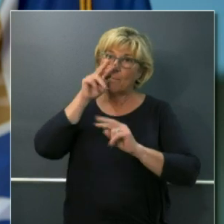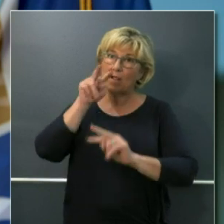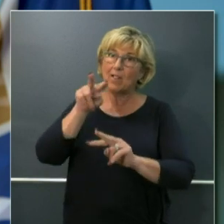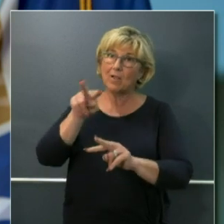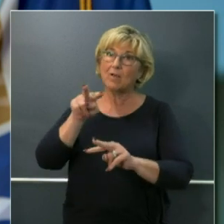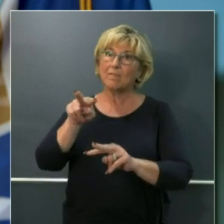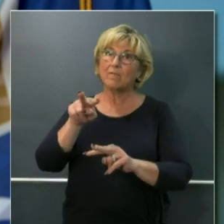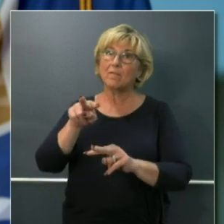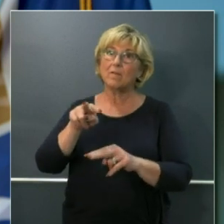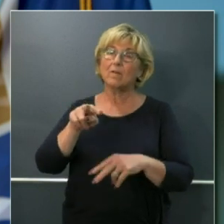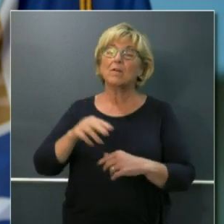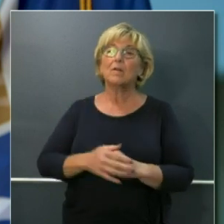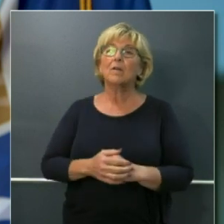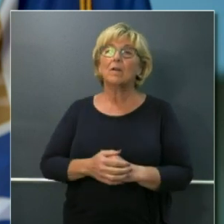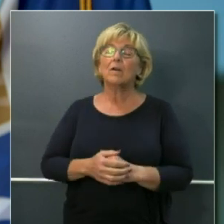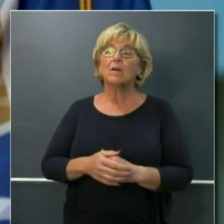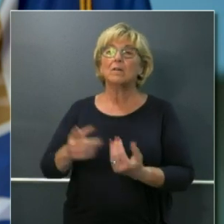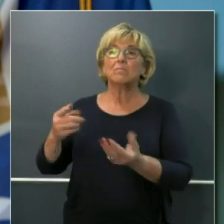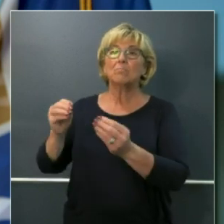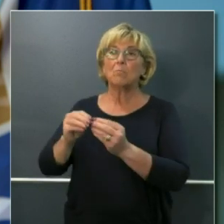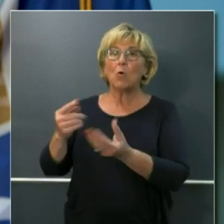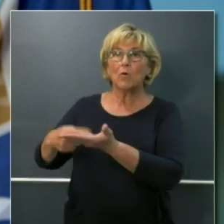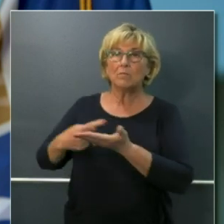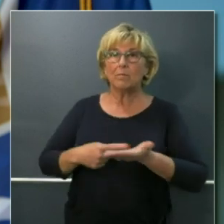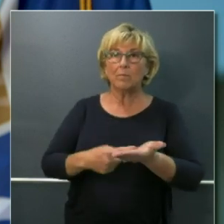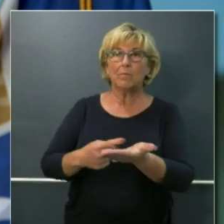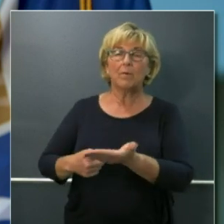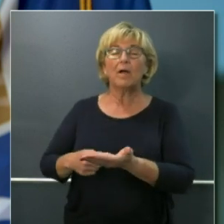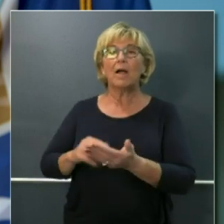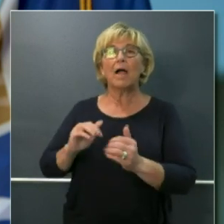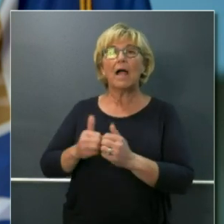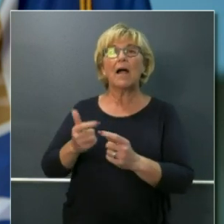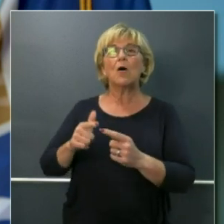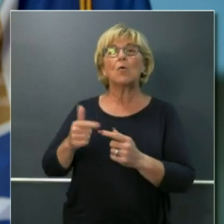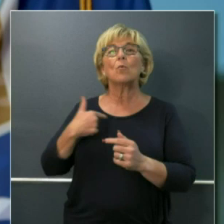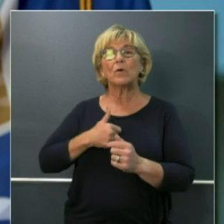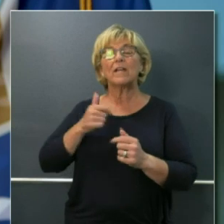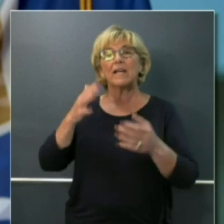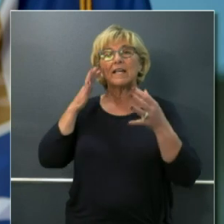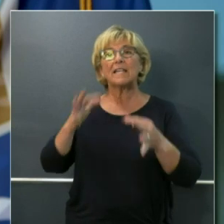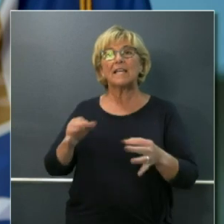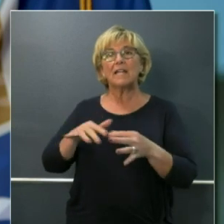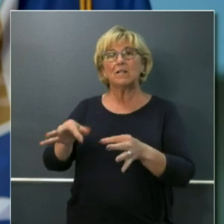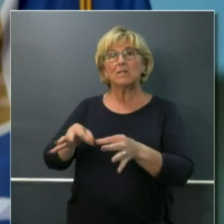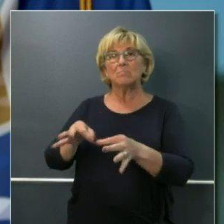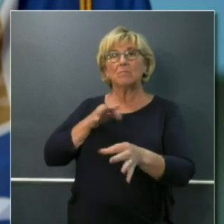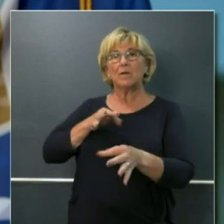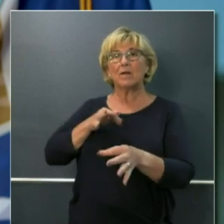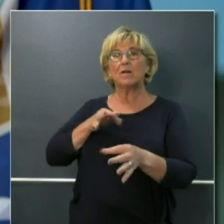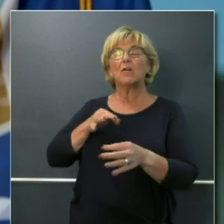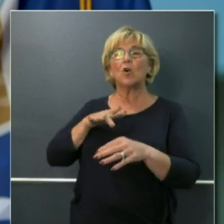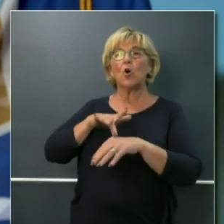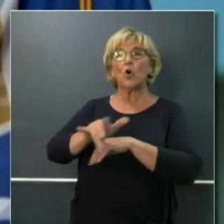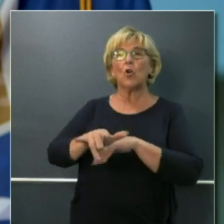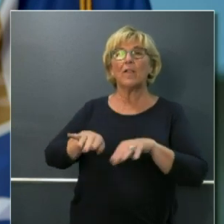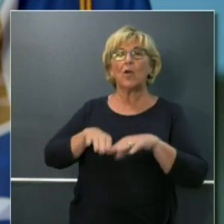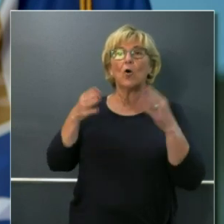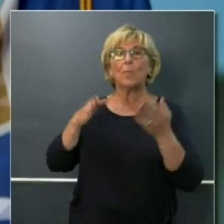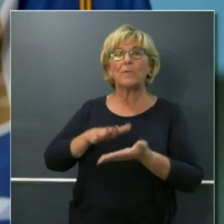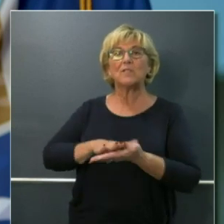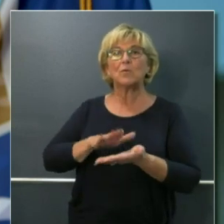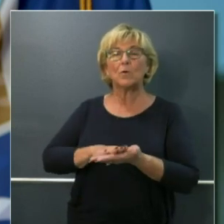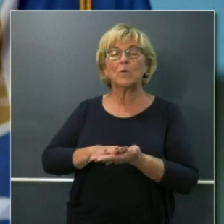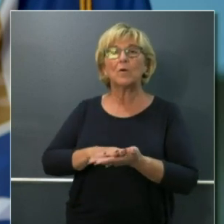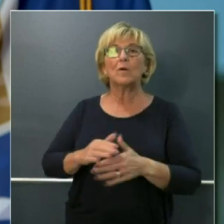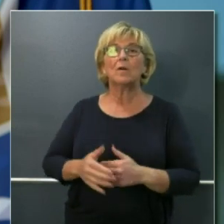forward to those robust conversations about the prospects of an earlier school year that I do think is warranted, considering the consequences